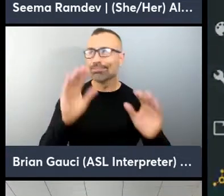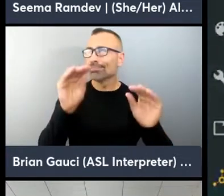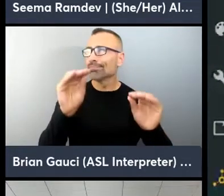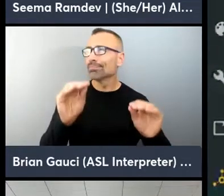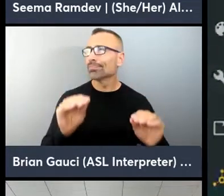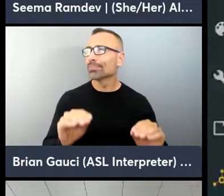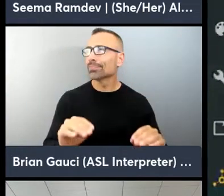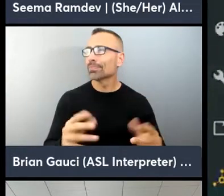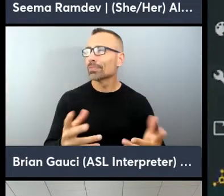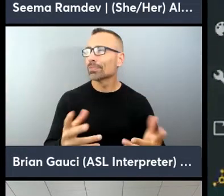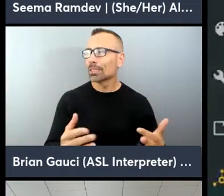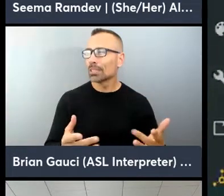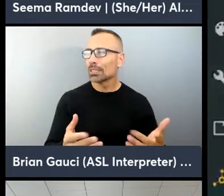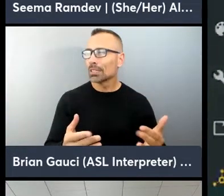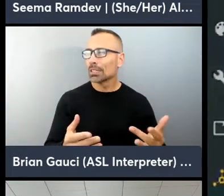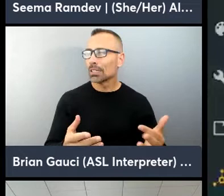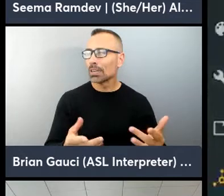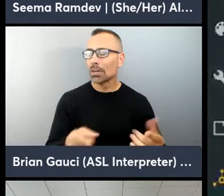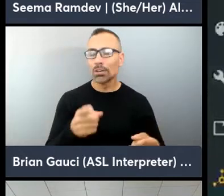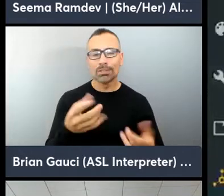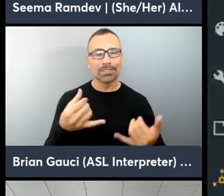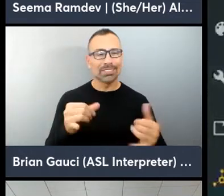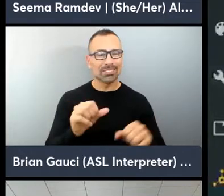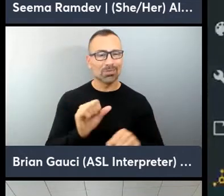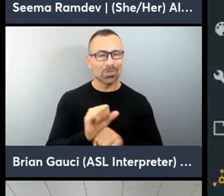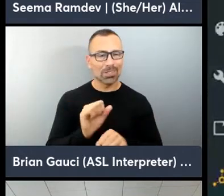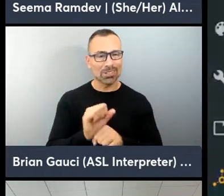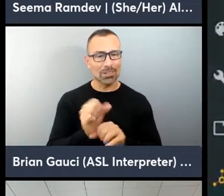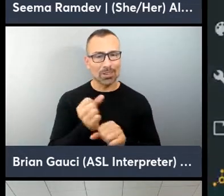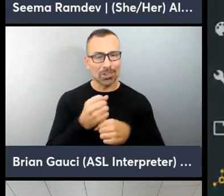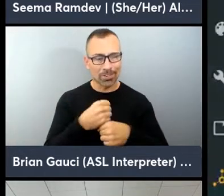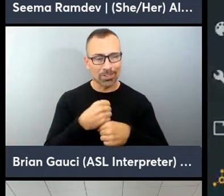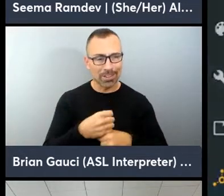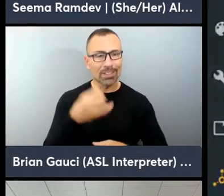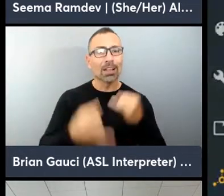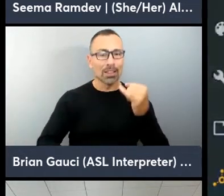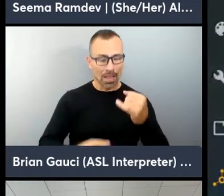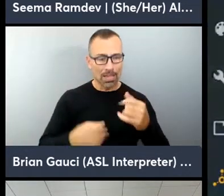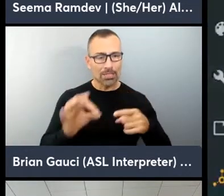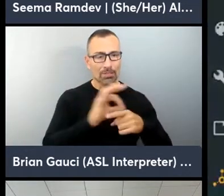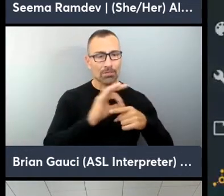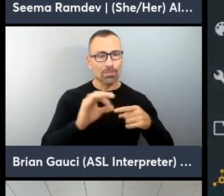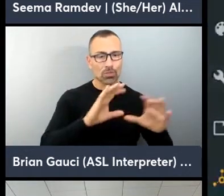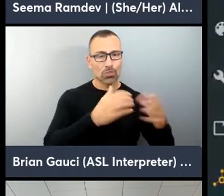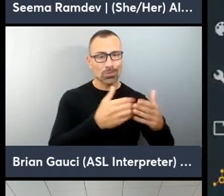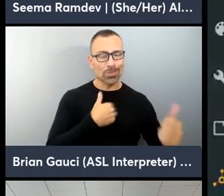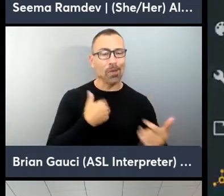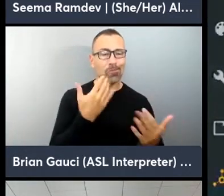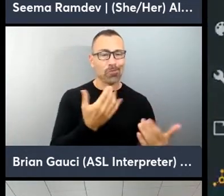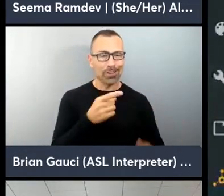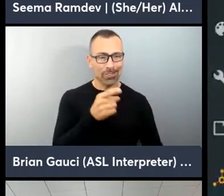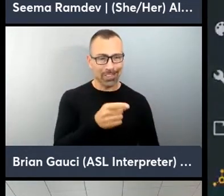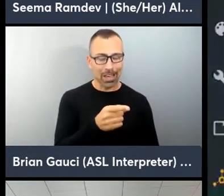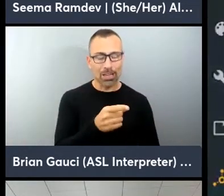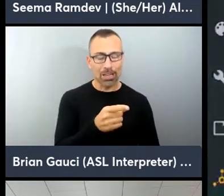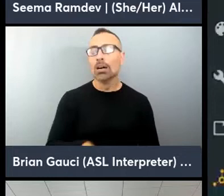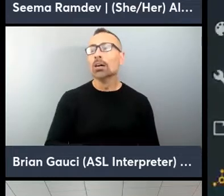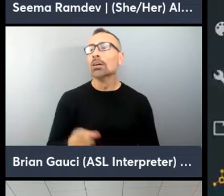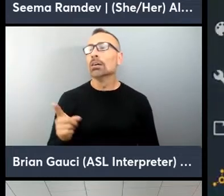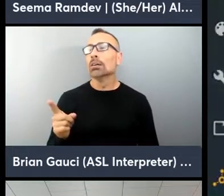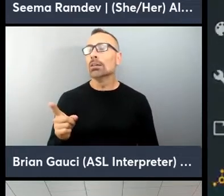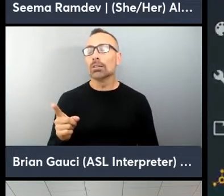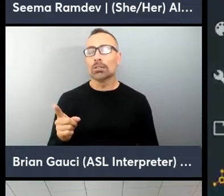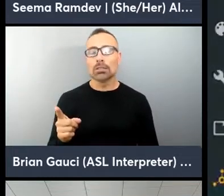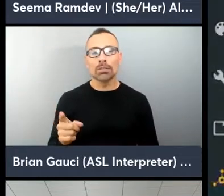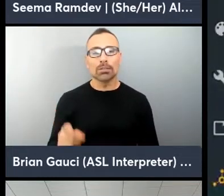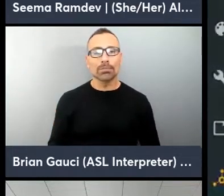the, I'm still working on actually creating the last feature group. So I'm just waiting a second for that. So we're